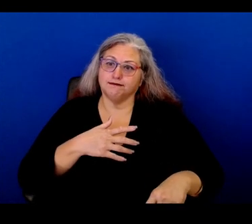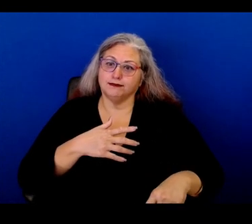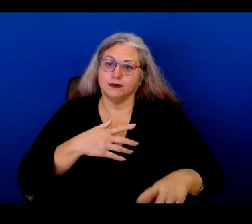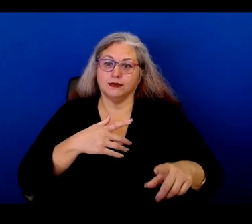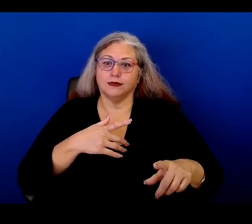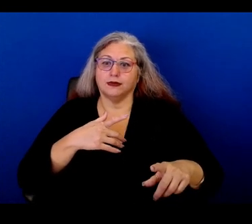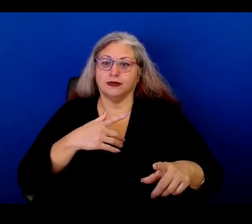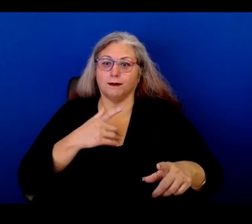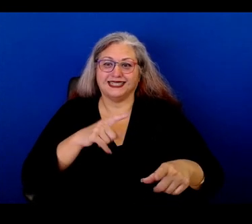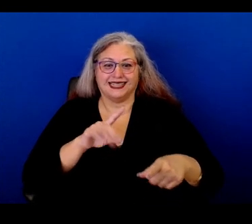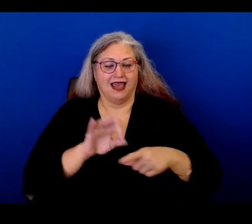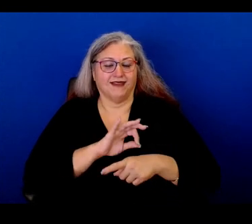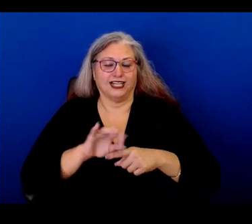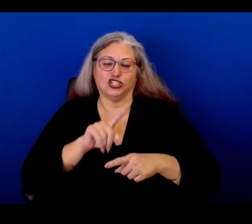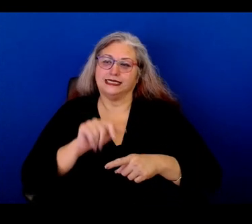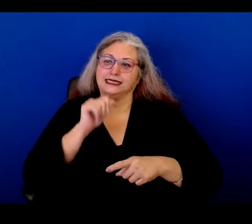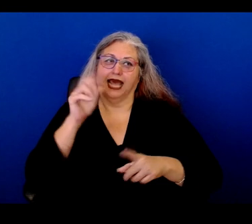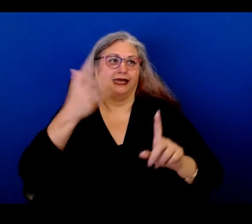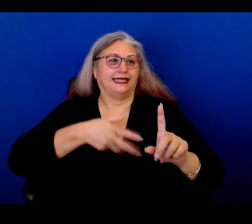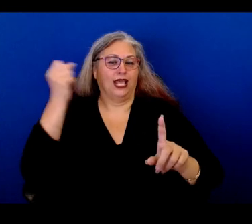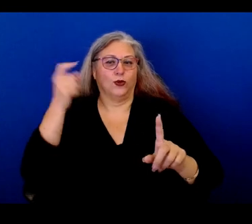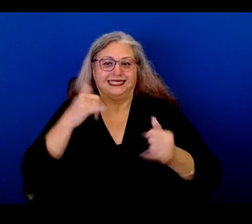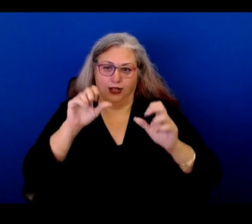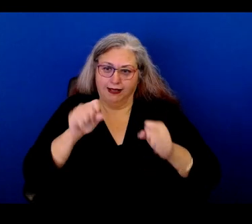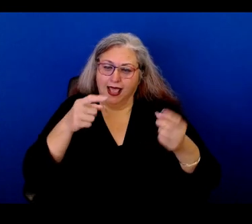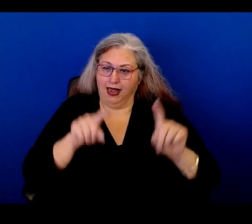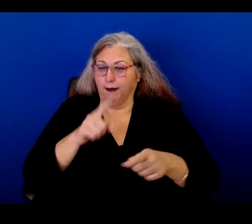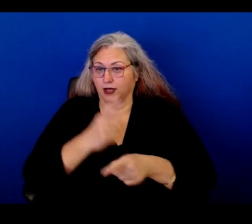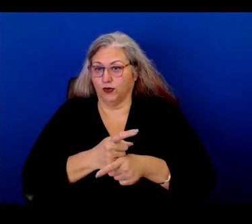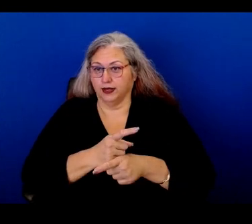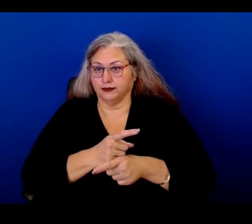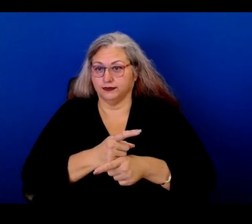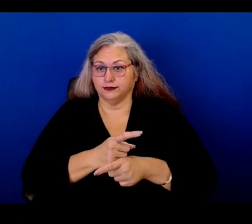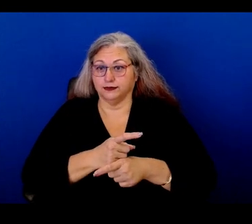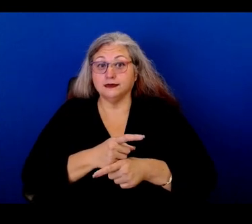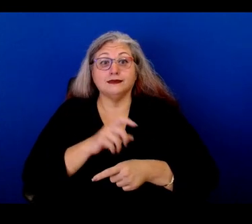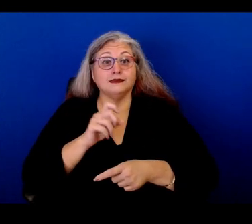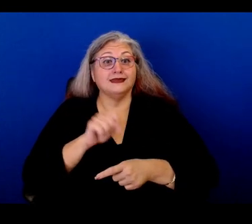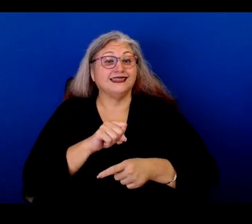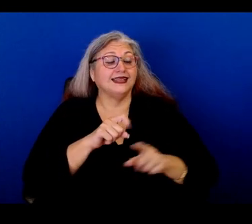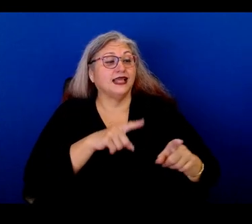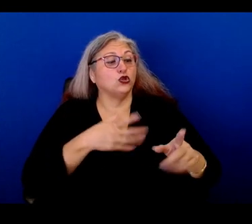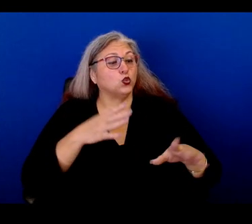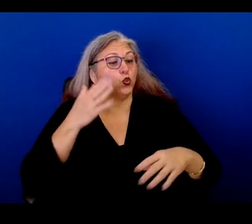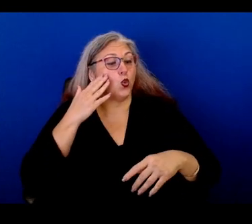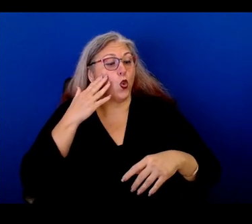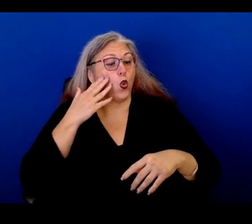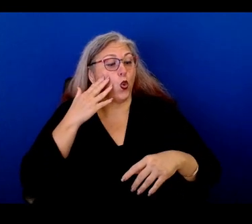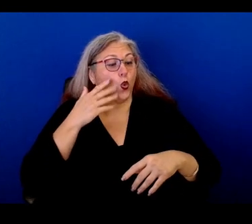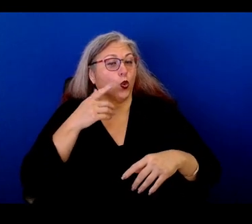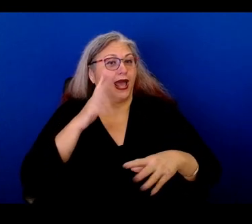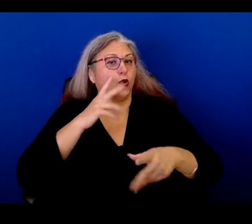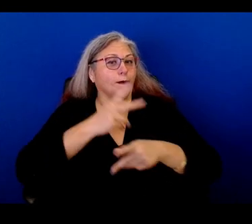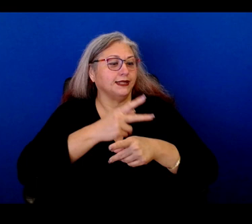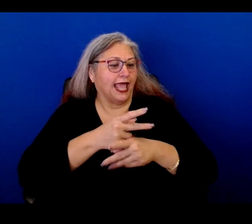because you like know that function's not taken away from them. That can still happen, right? Yep. And you know that that is taken care